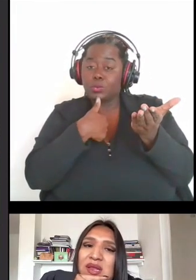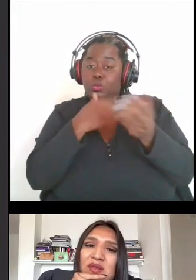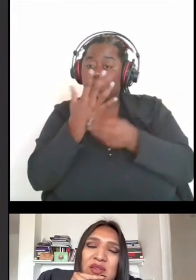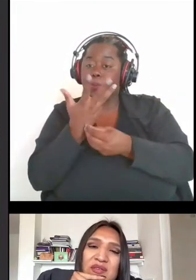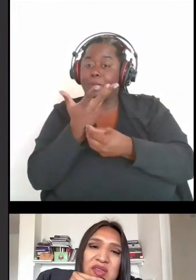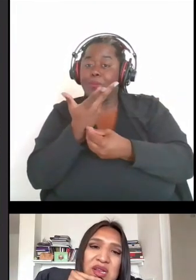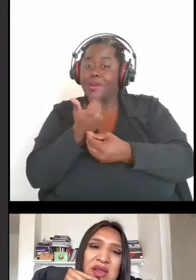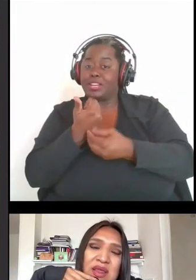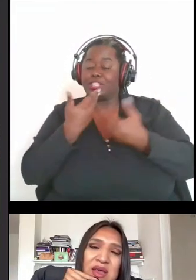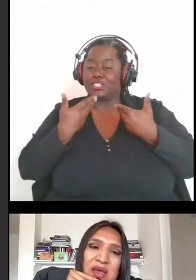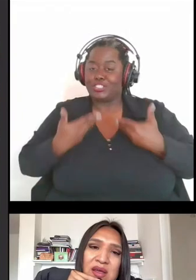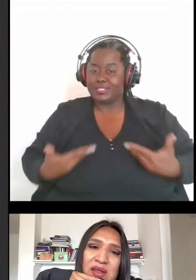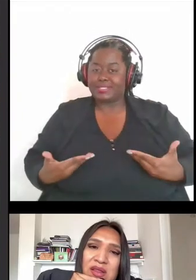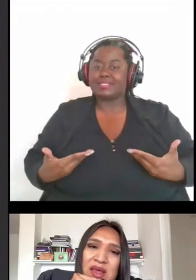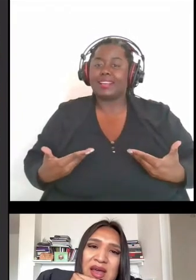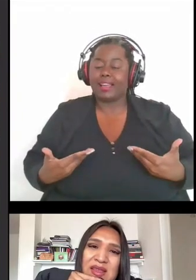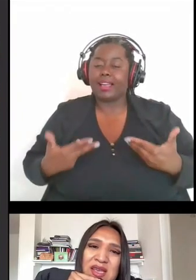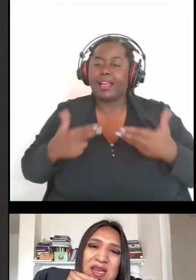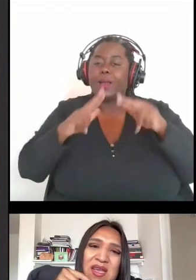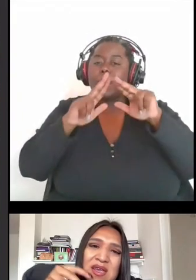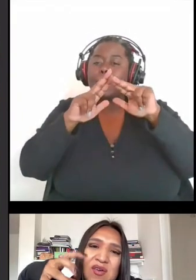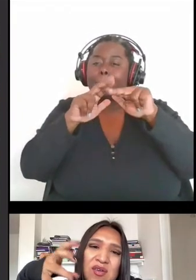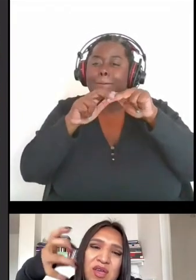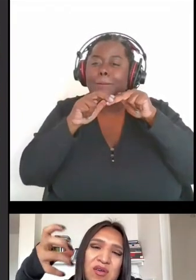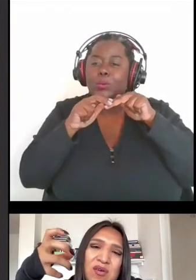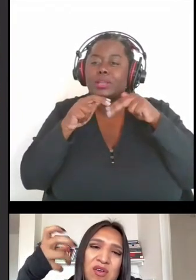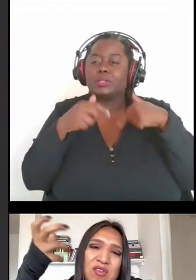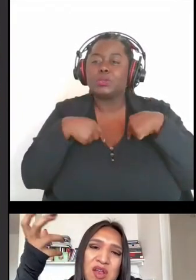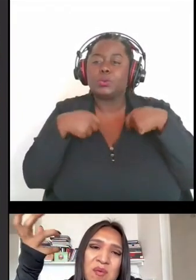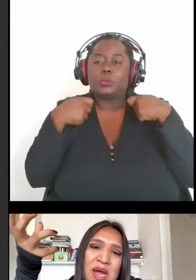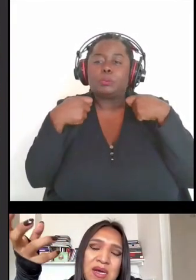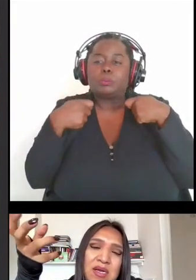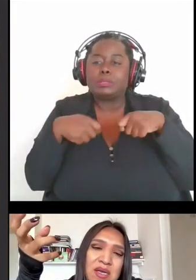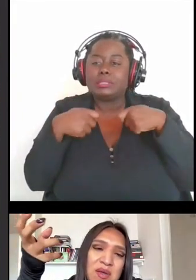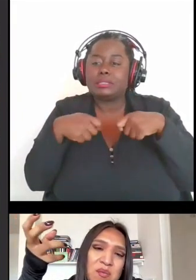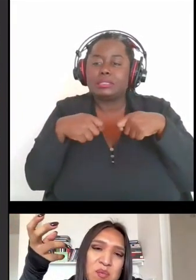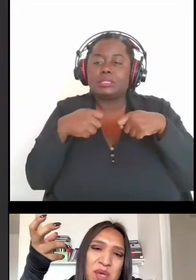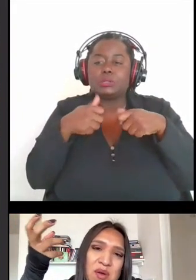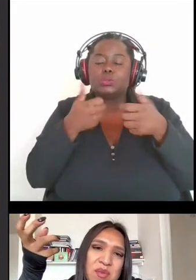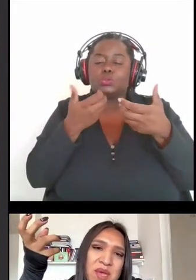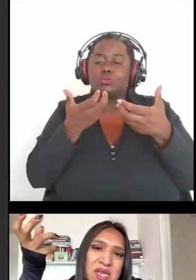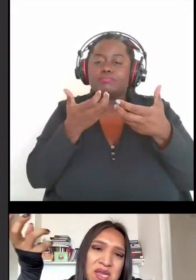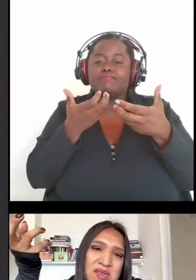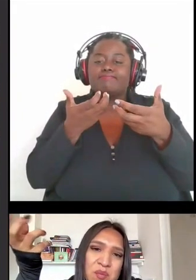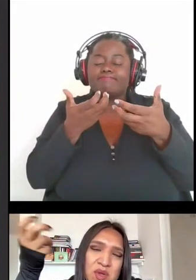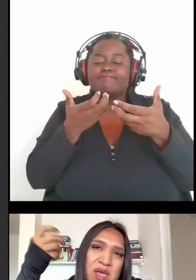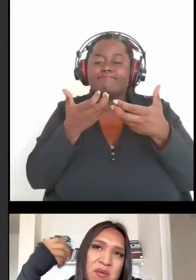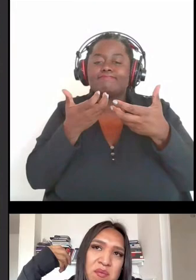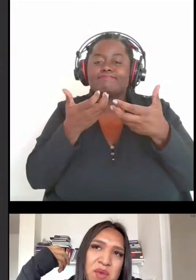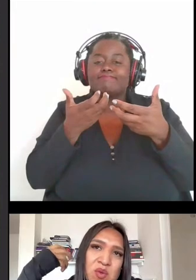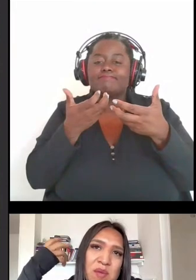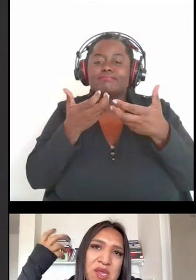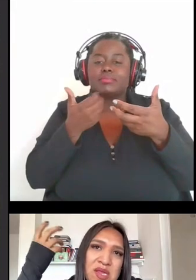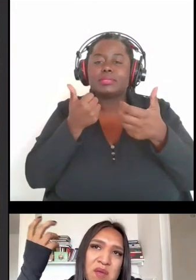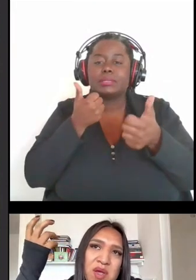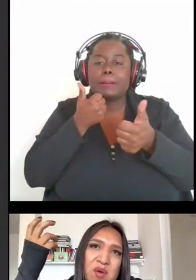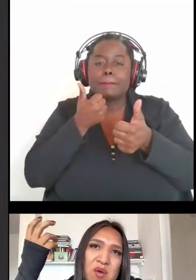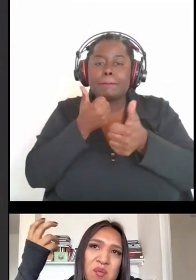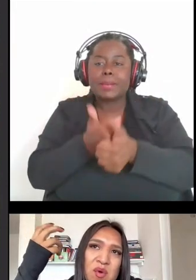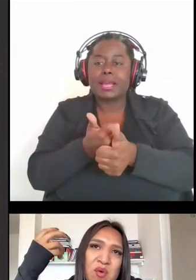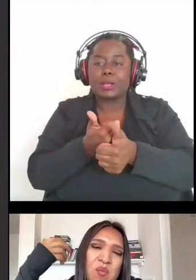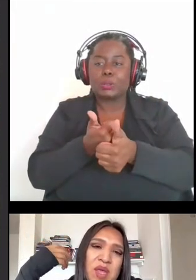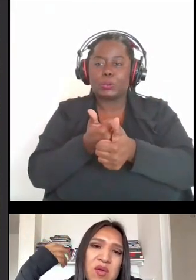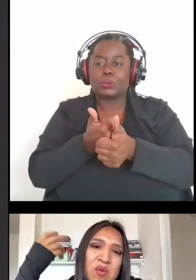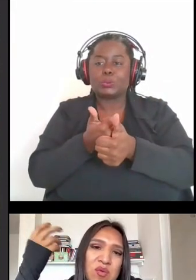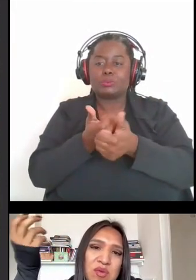artist and therefore I need to be close to the market these are